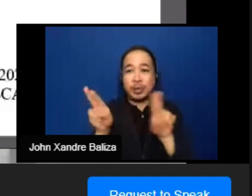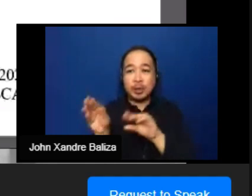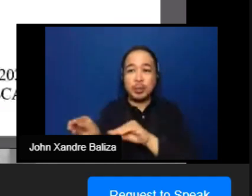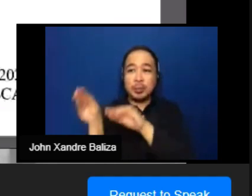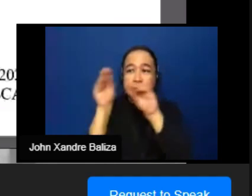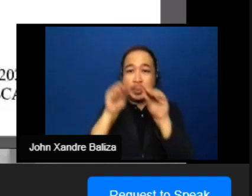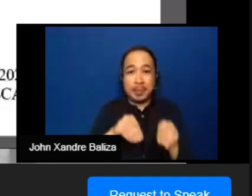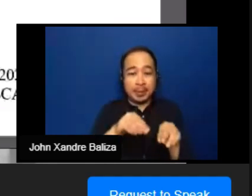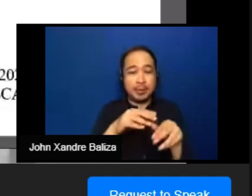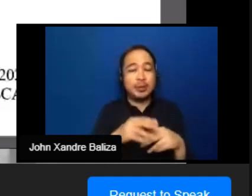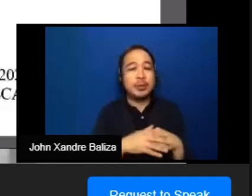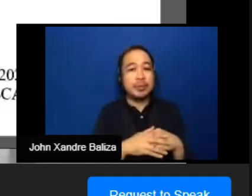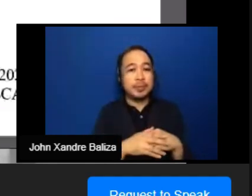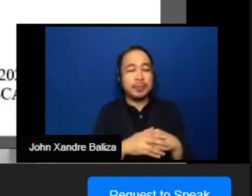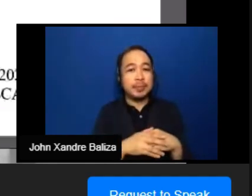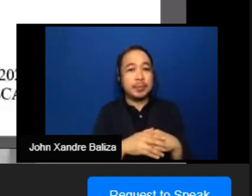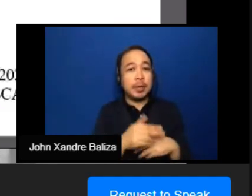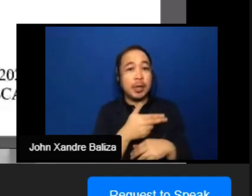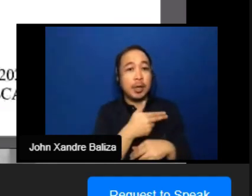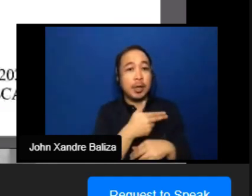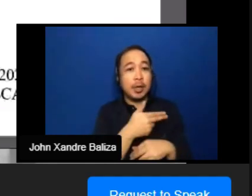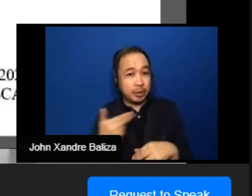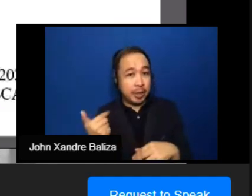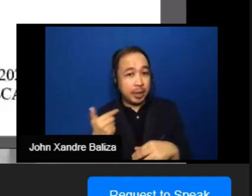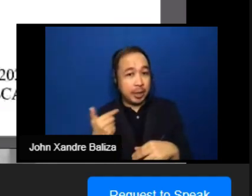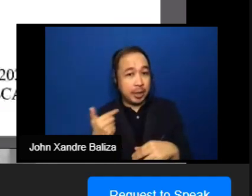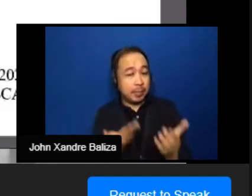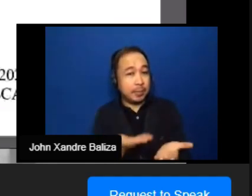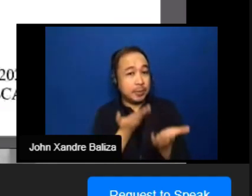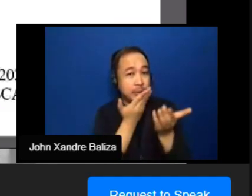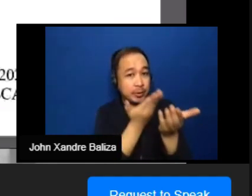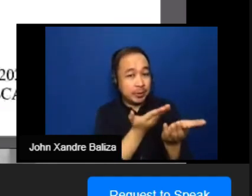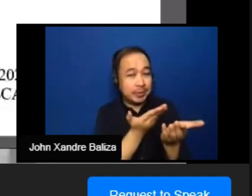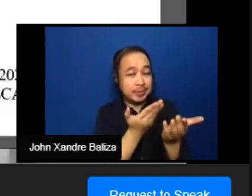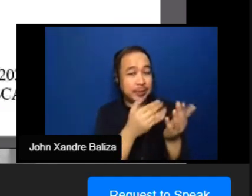Madam Chair, Indonesia suggests the terminology